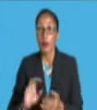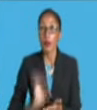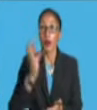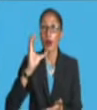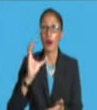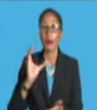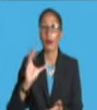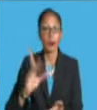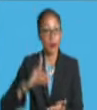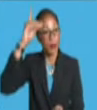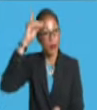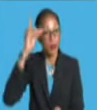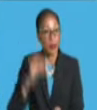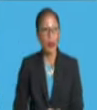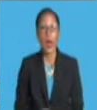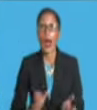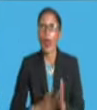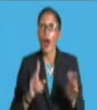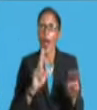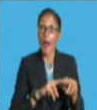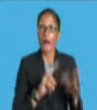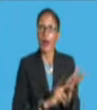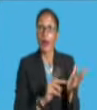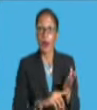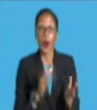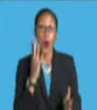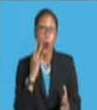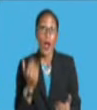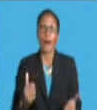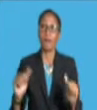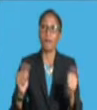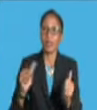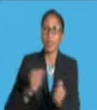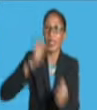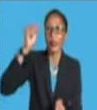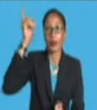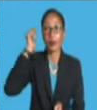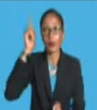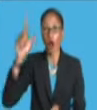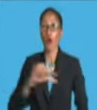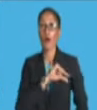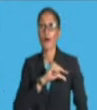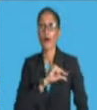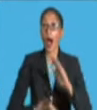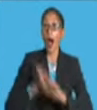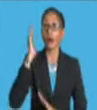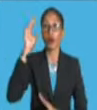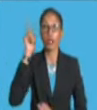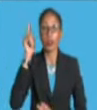Education, now Fiji National University, where I obtained my teacher education to become a qualified secondary school